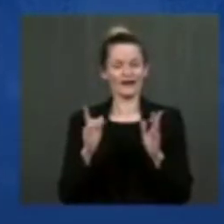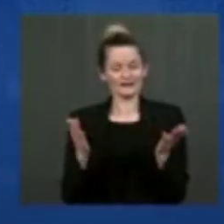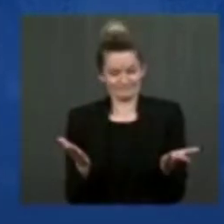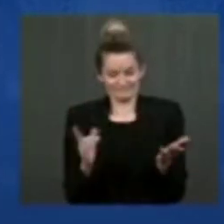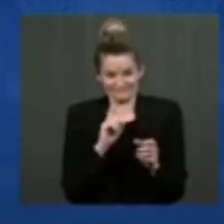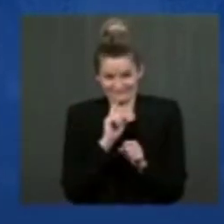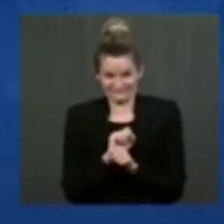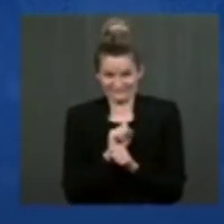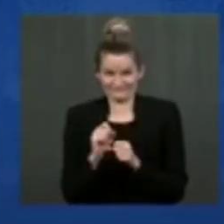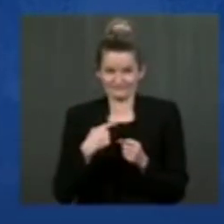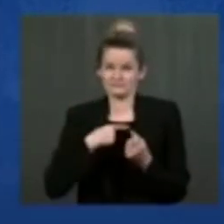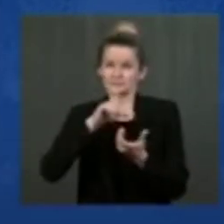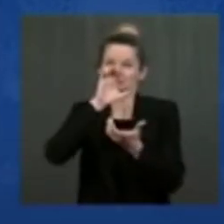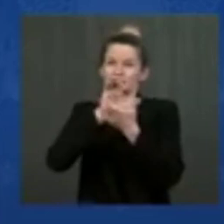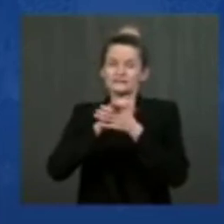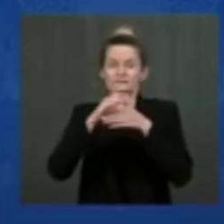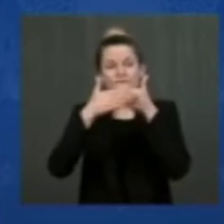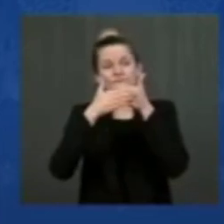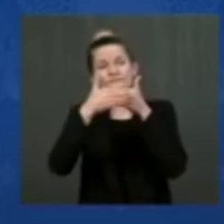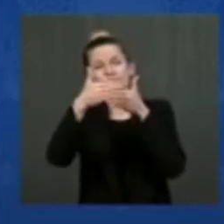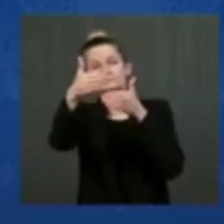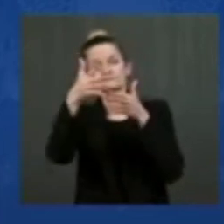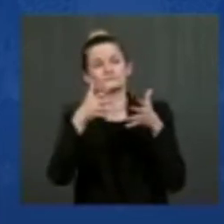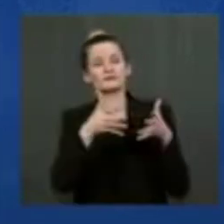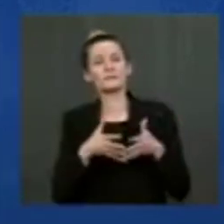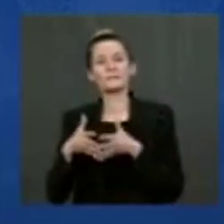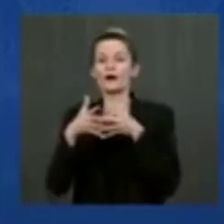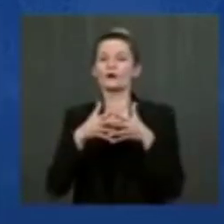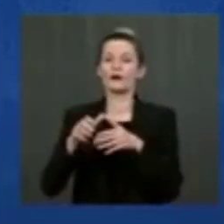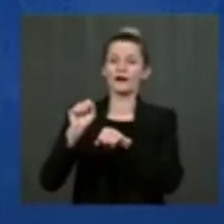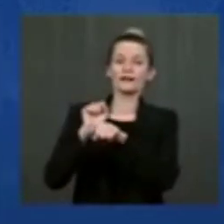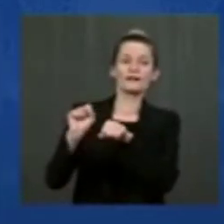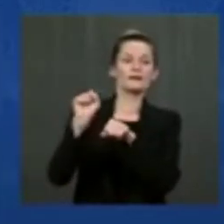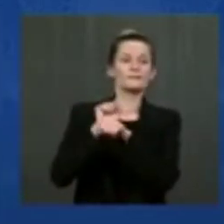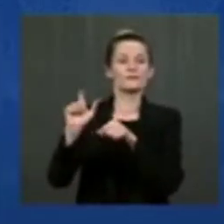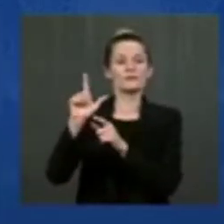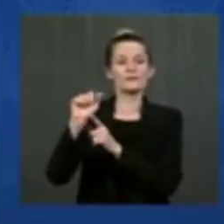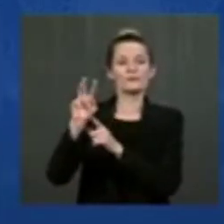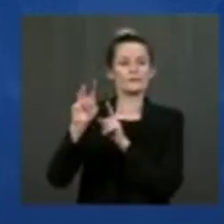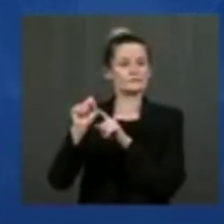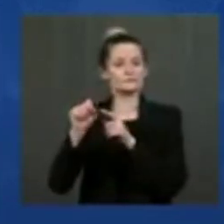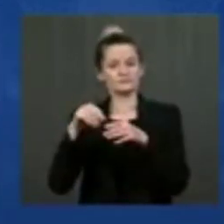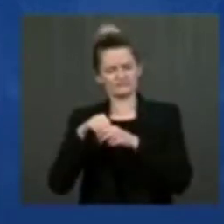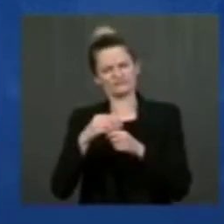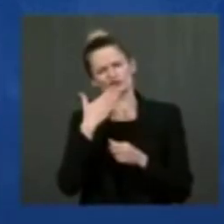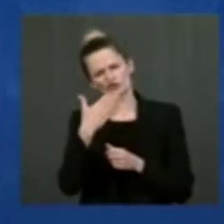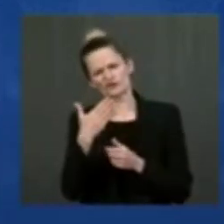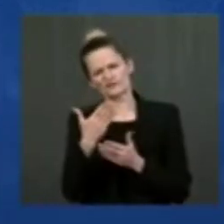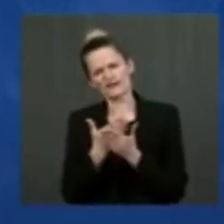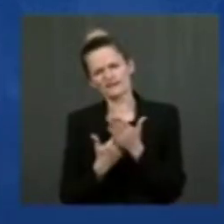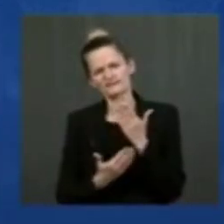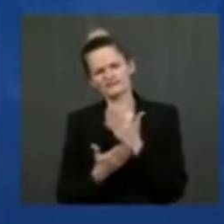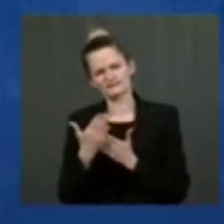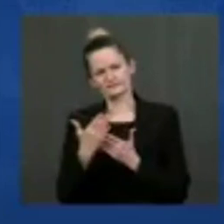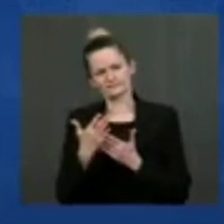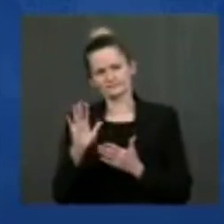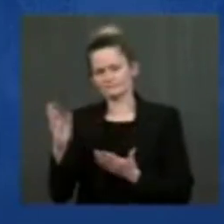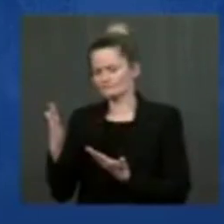future of American labor is in very good hands. I really mean it. Thank you.